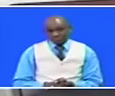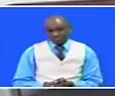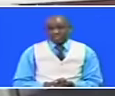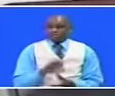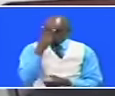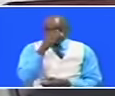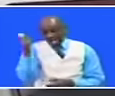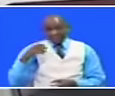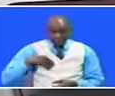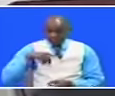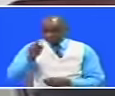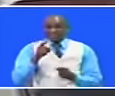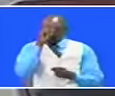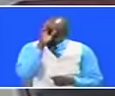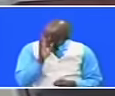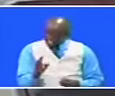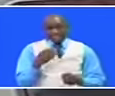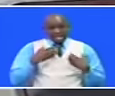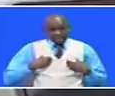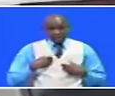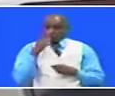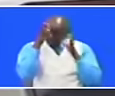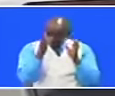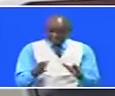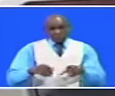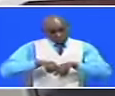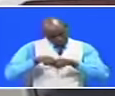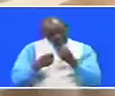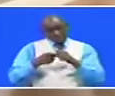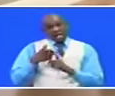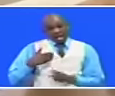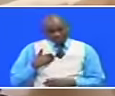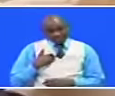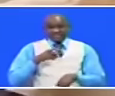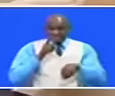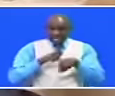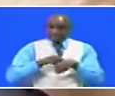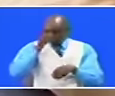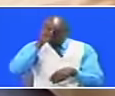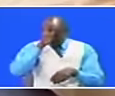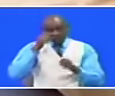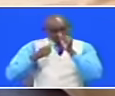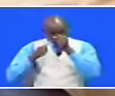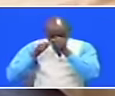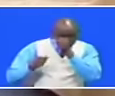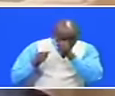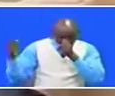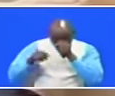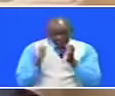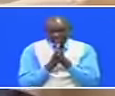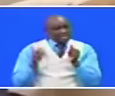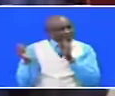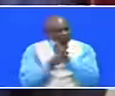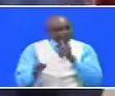Two other voters were also seriously injured, with one getting leg fractures as anti-riot police were dispatched to the areas to calm